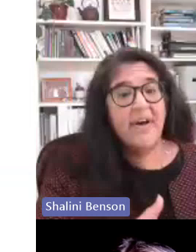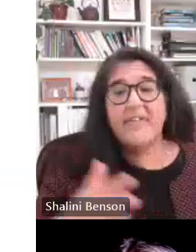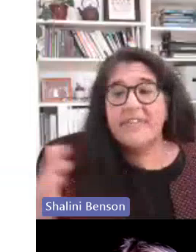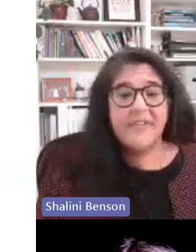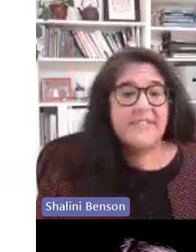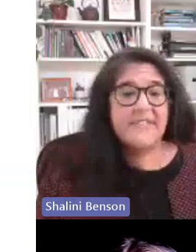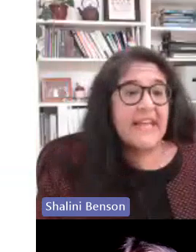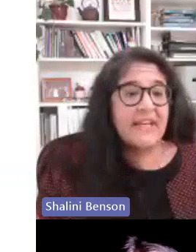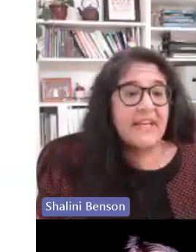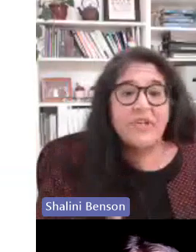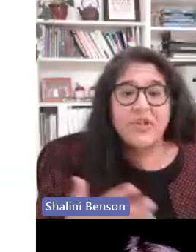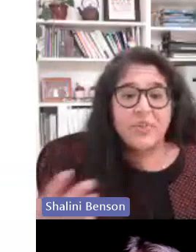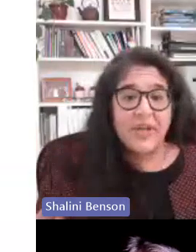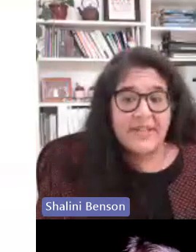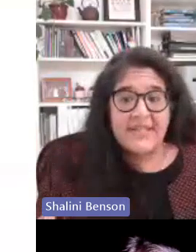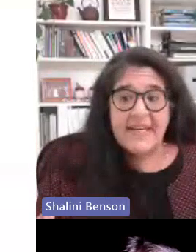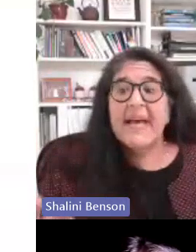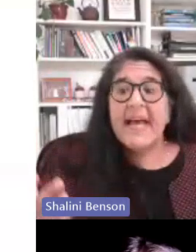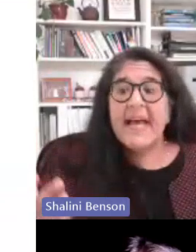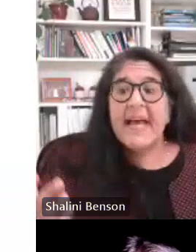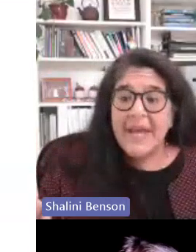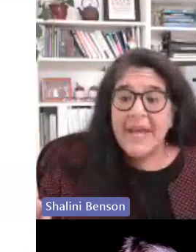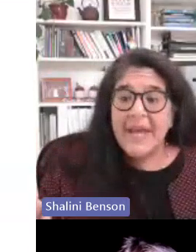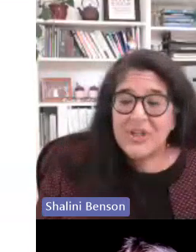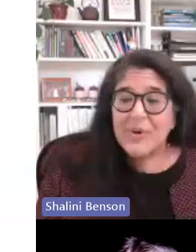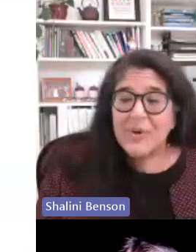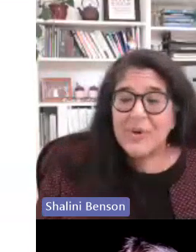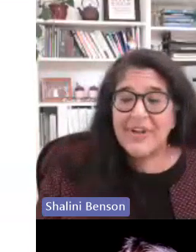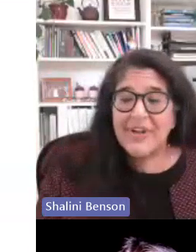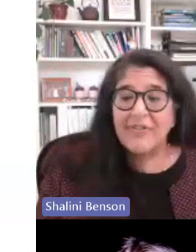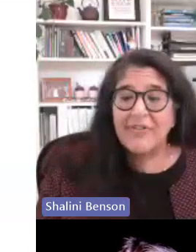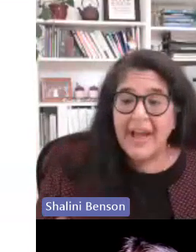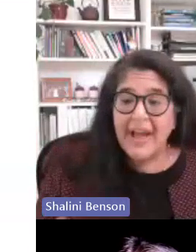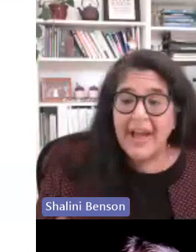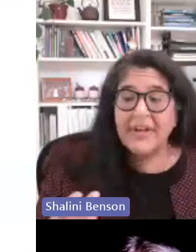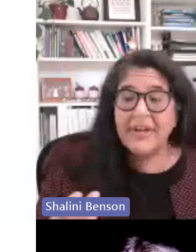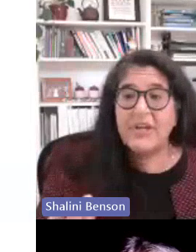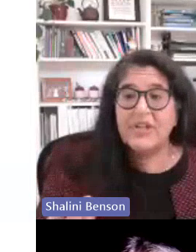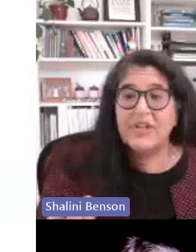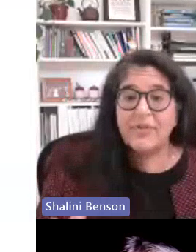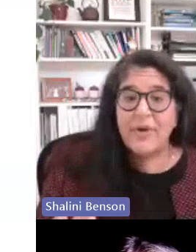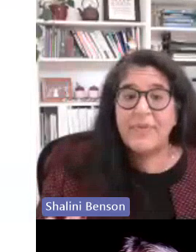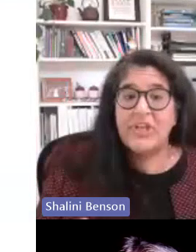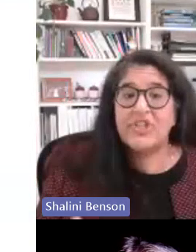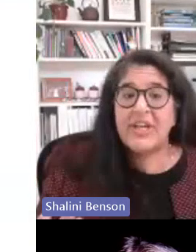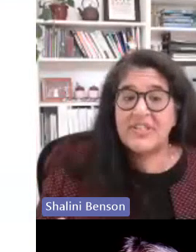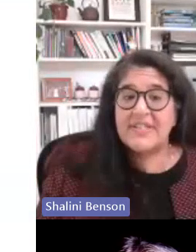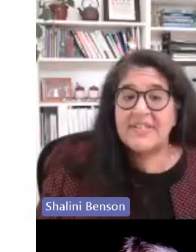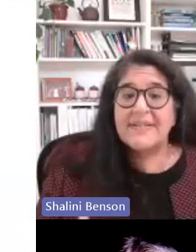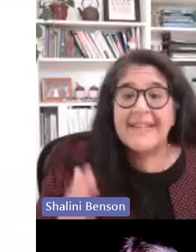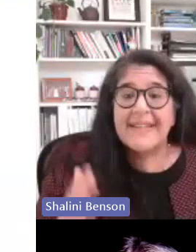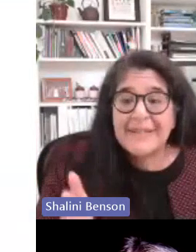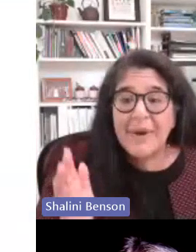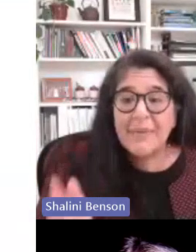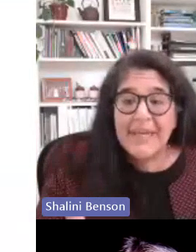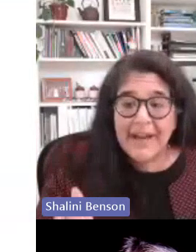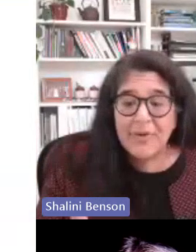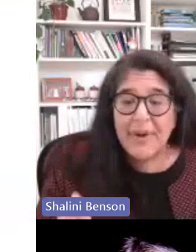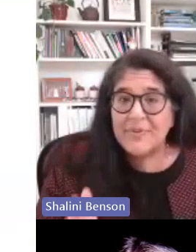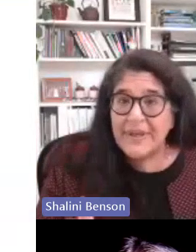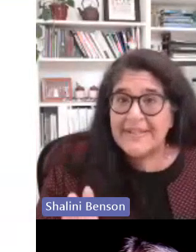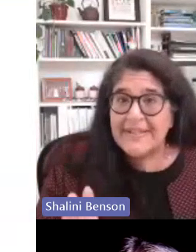perspective on the deficit and or surplus and making sure that they're getting reliable information from each agency. So